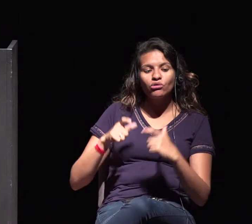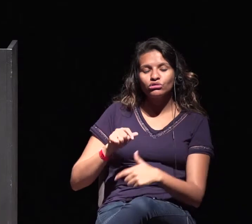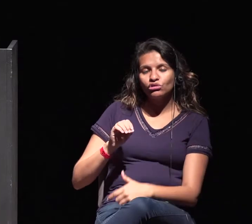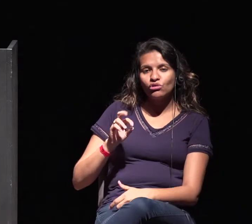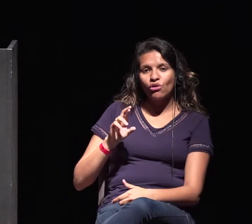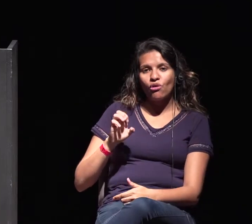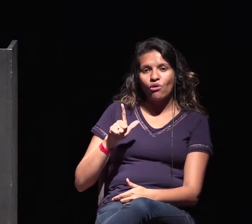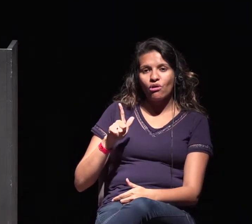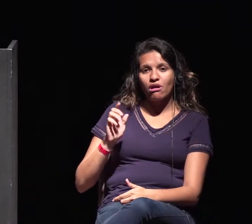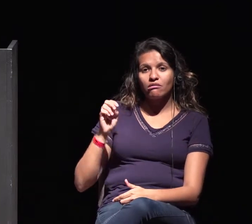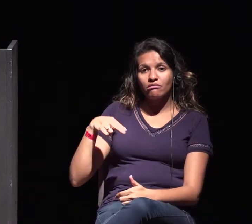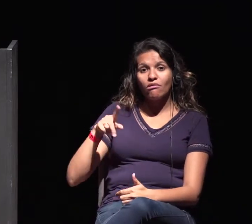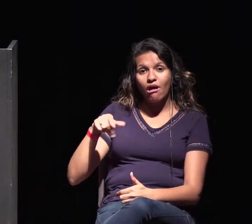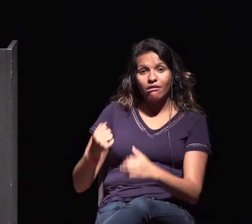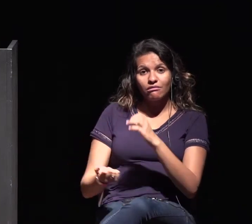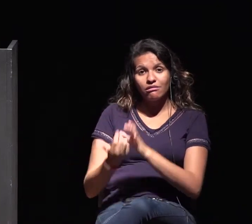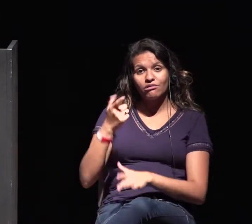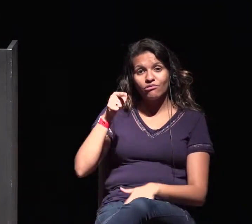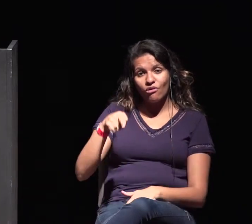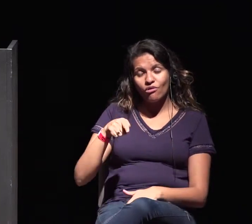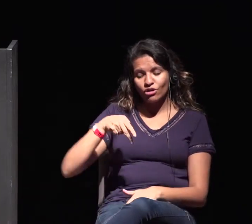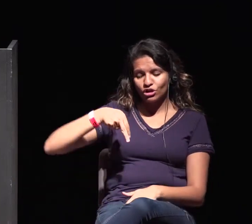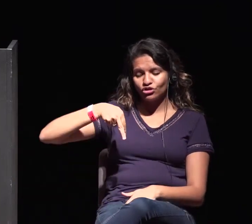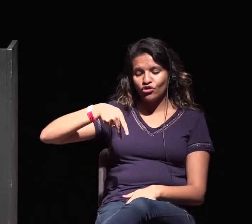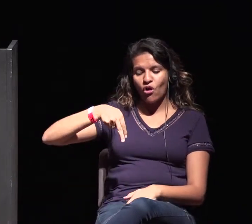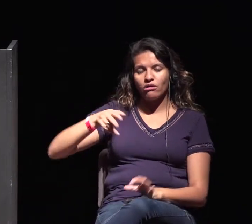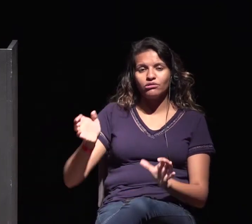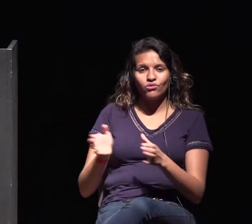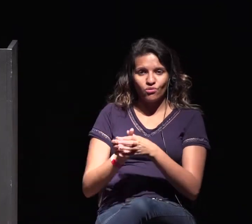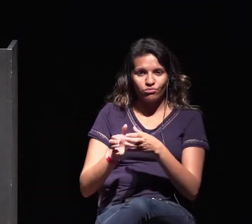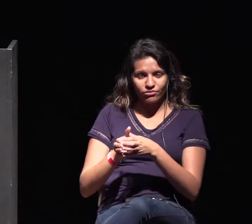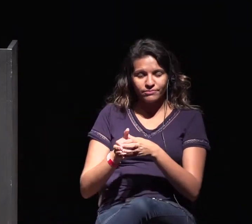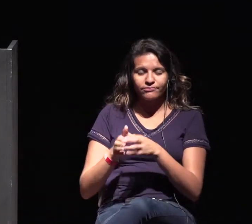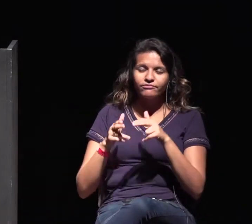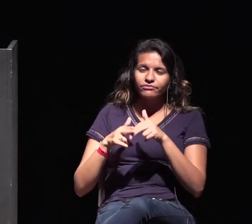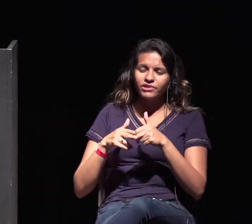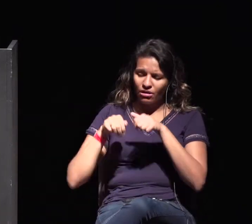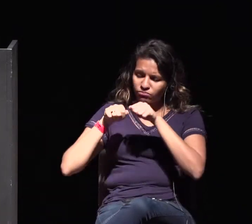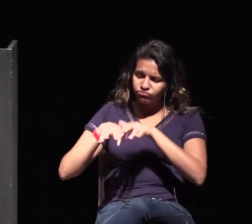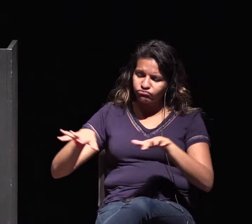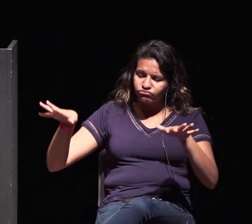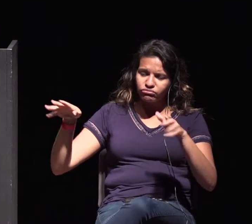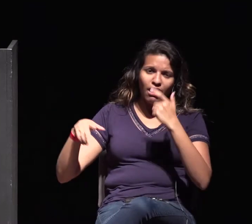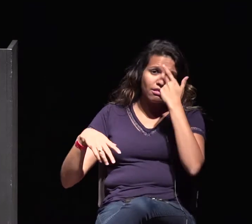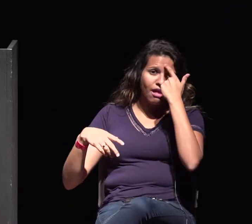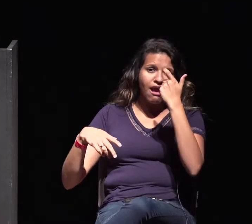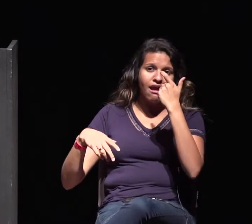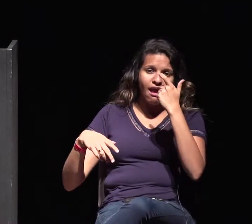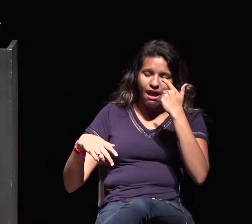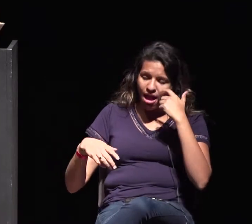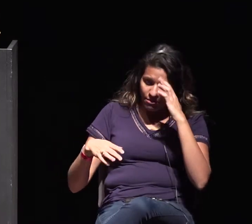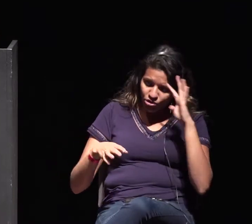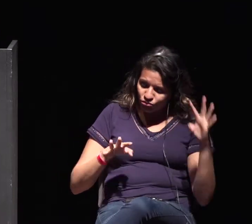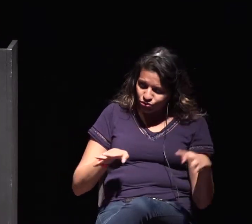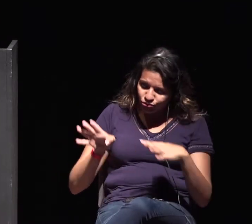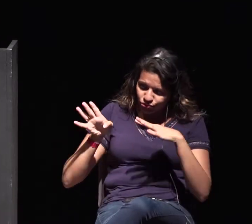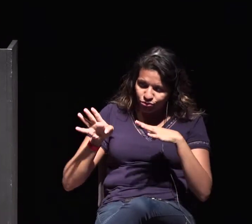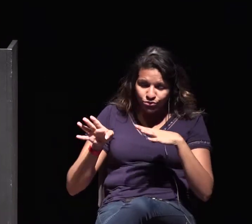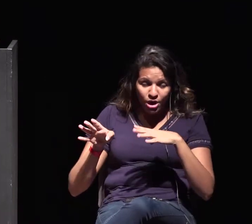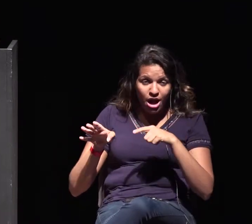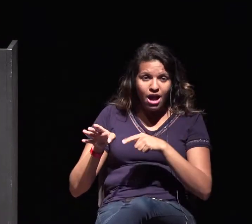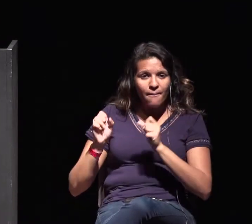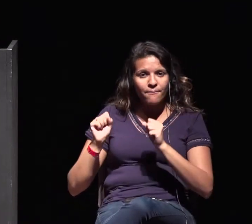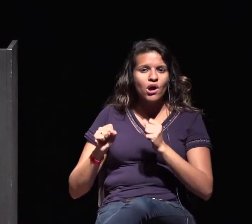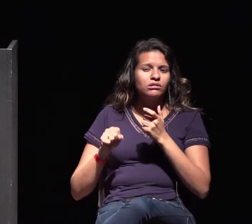became associated with coaching award-winning track stars, and is largely credited now with the popularization of